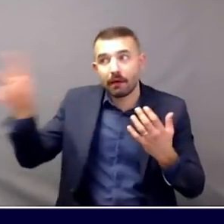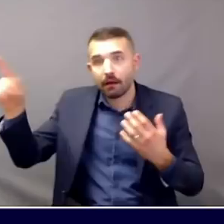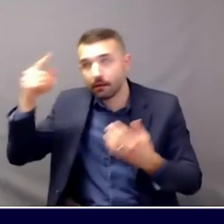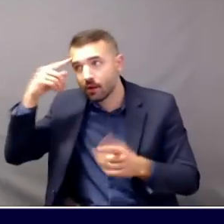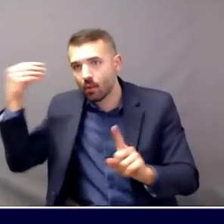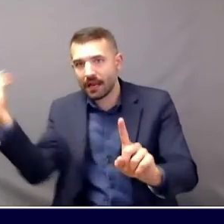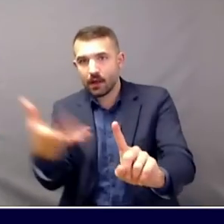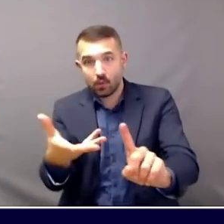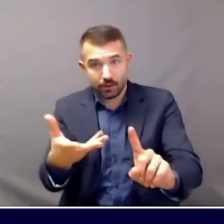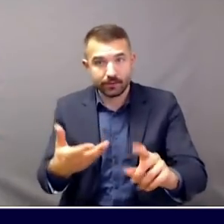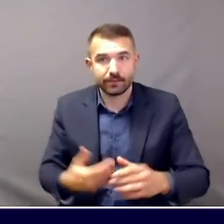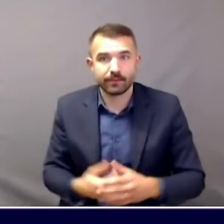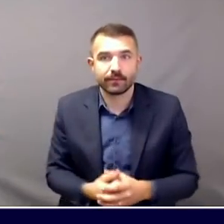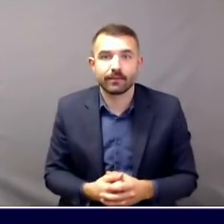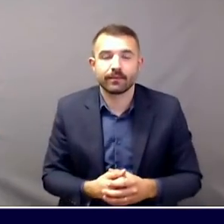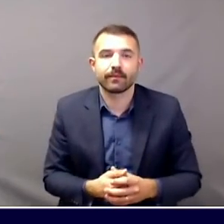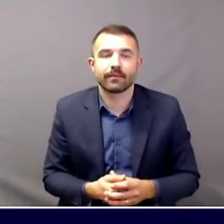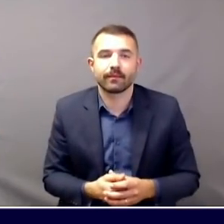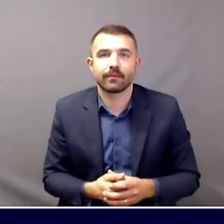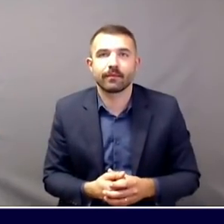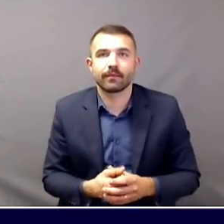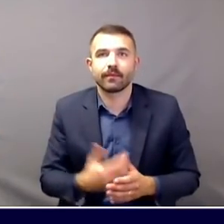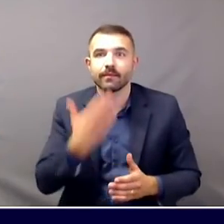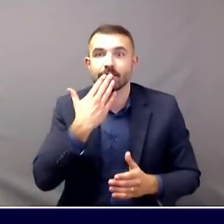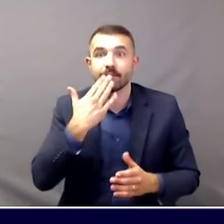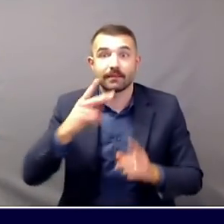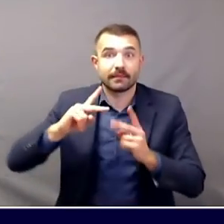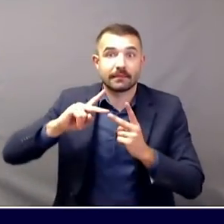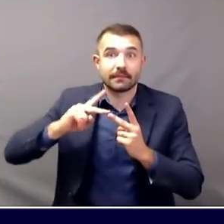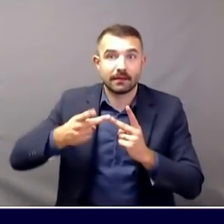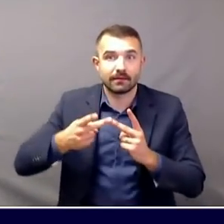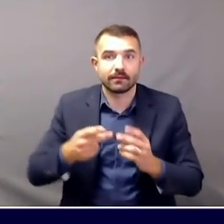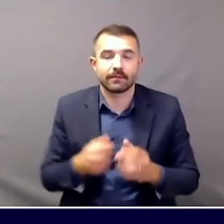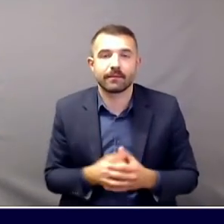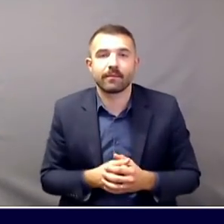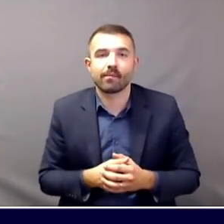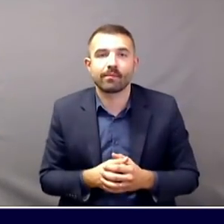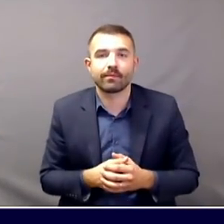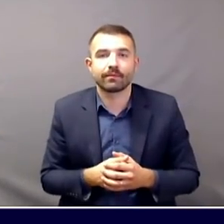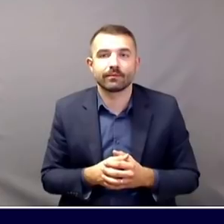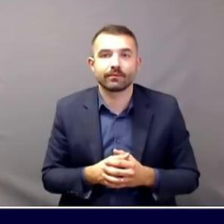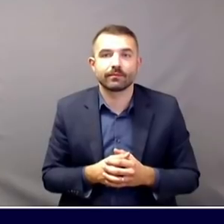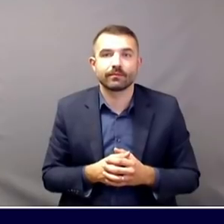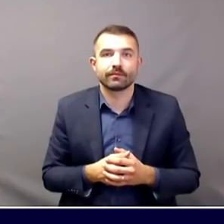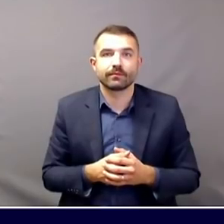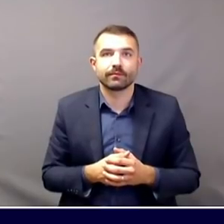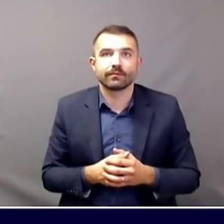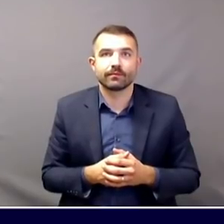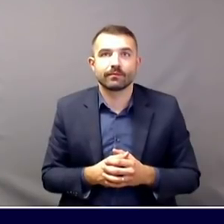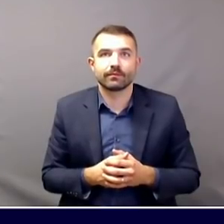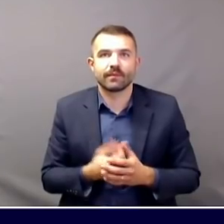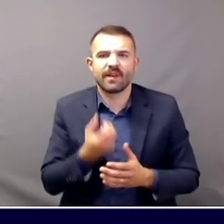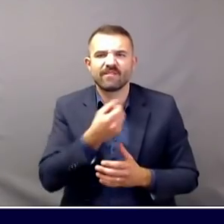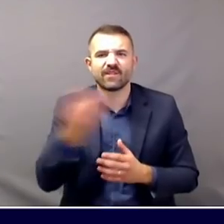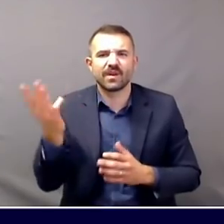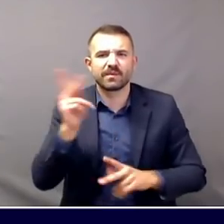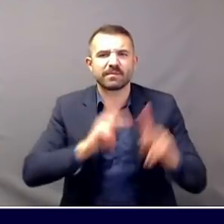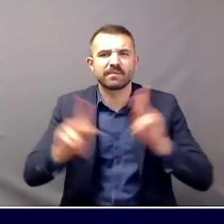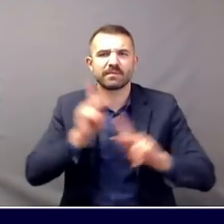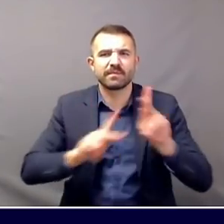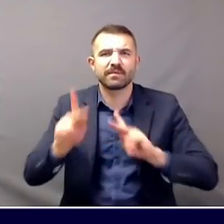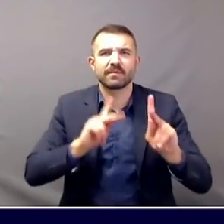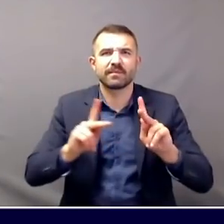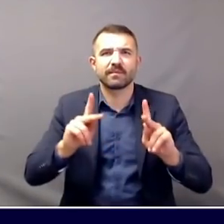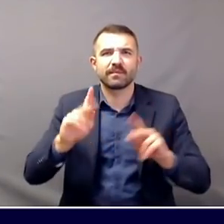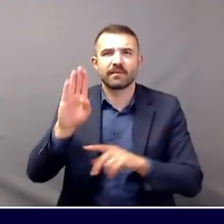you. And then my second question is, there's been a handful of cases in and around the Bar Harbor area, and